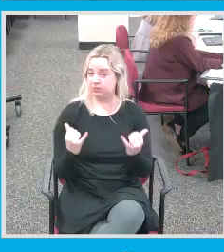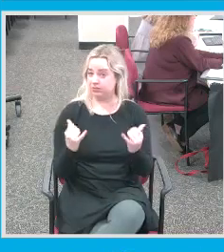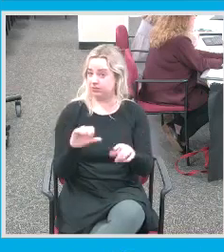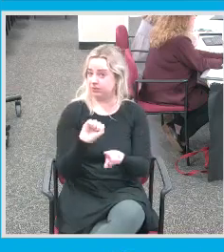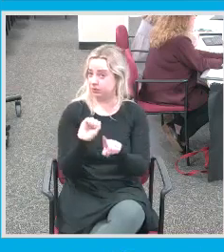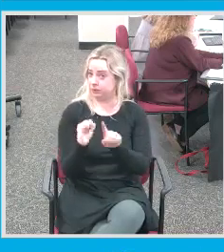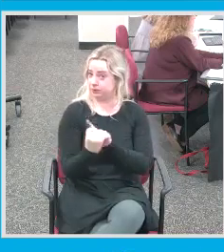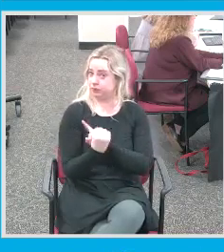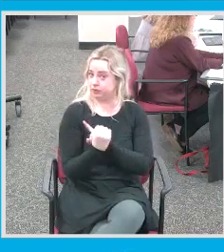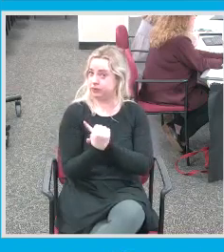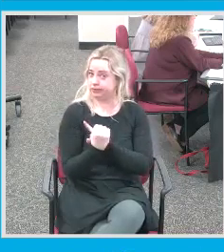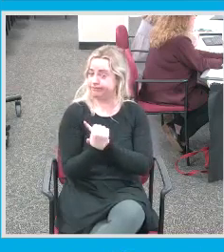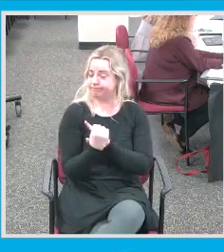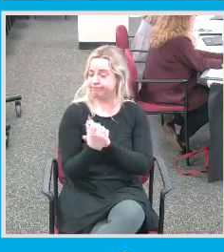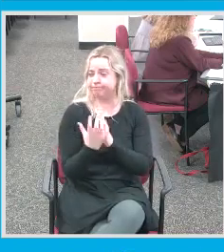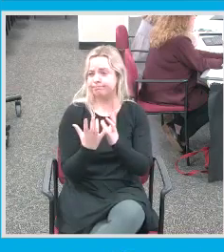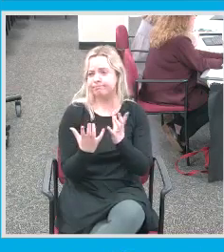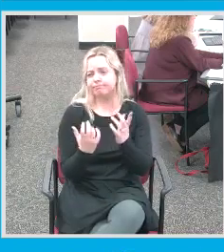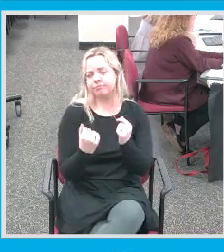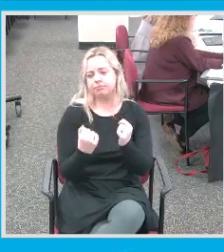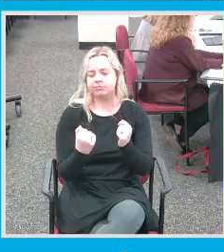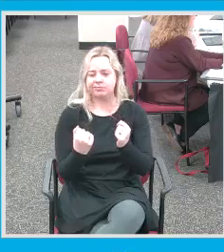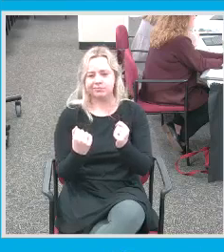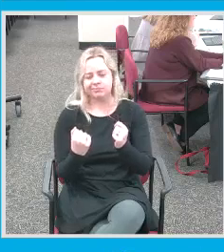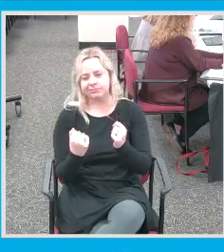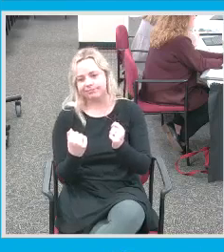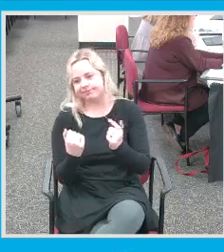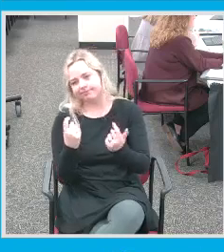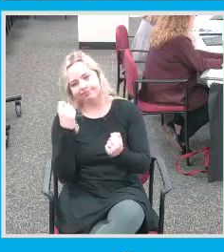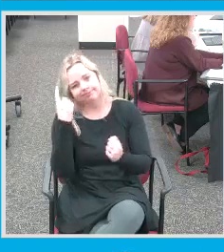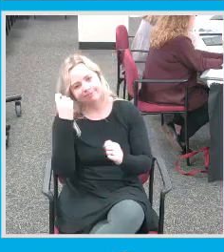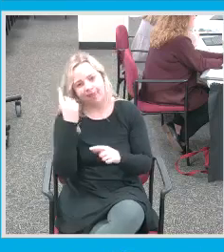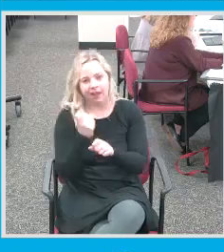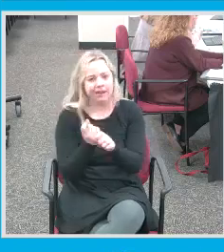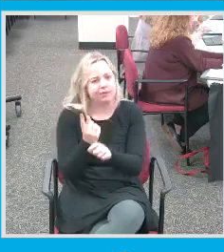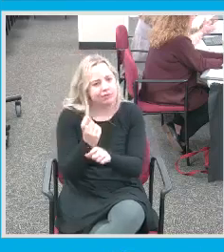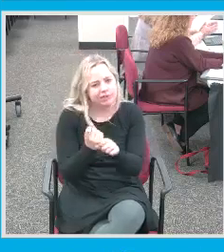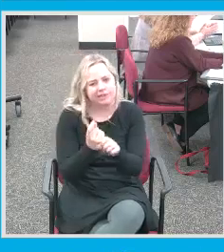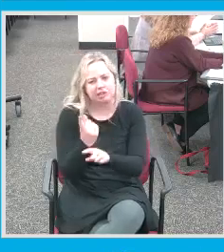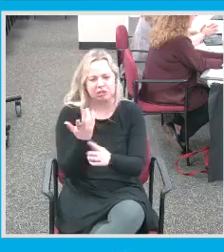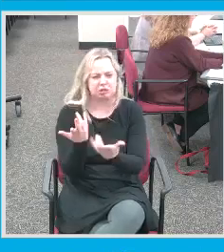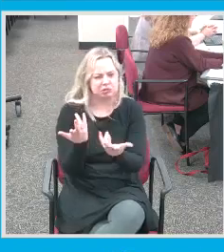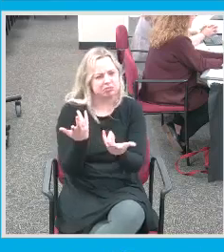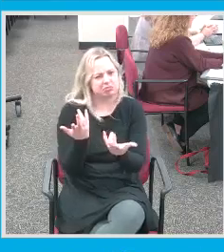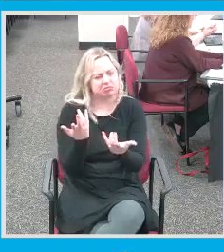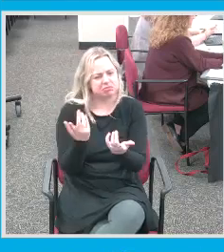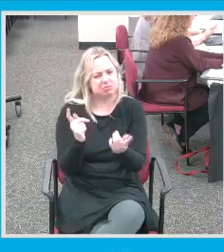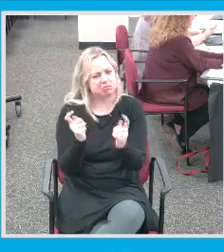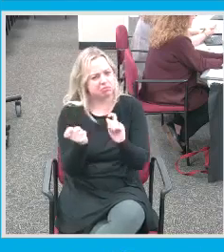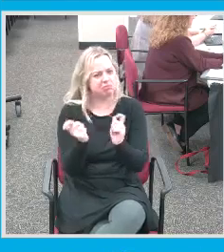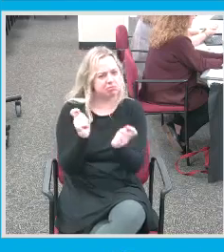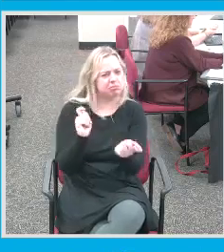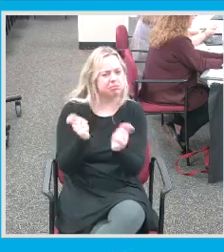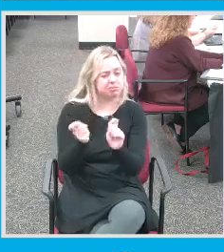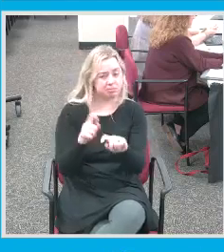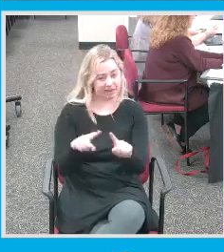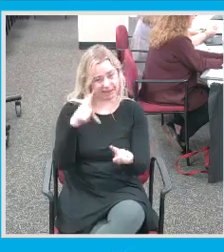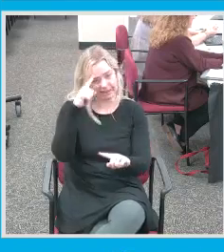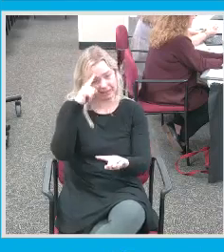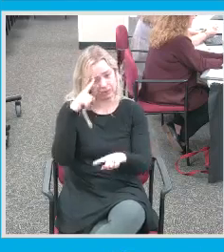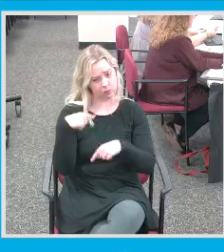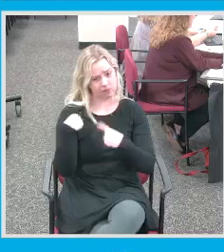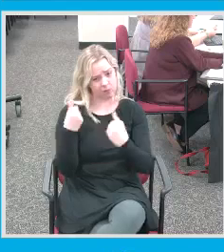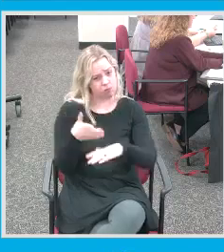it's not, every year is a little bit different, but I do believe that we're making progress, and I think that there are